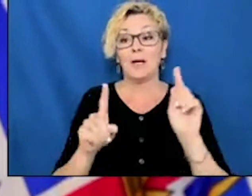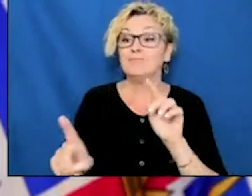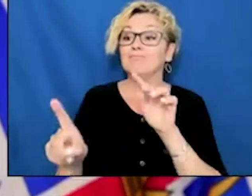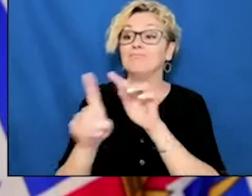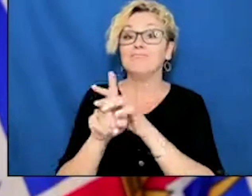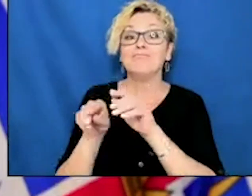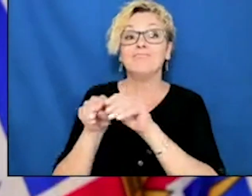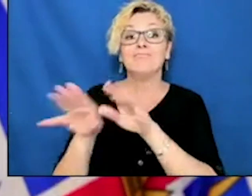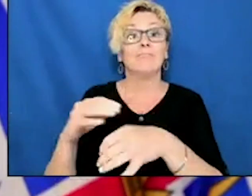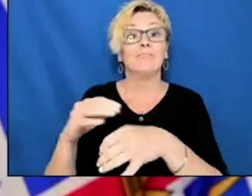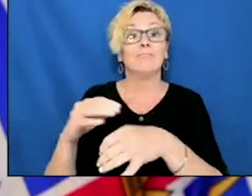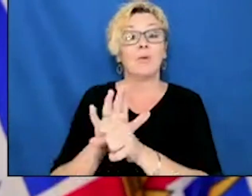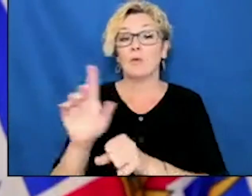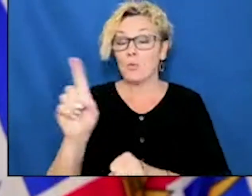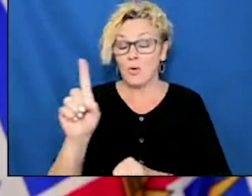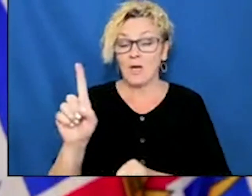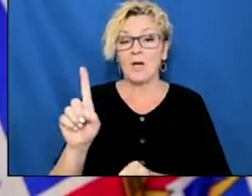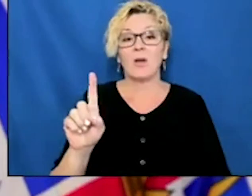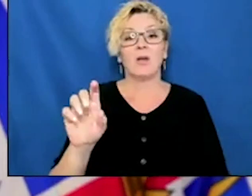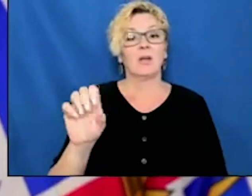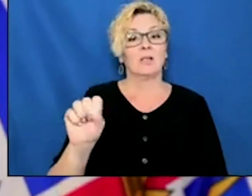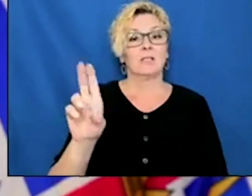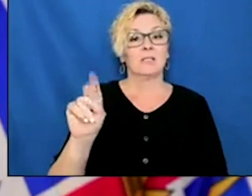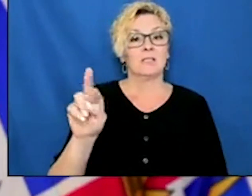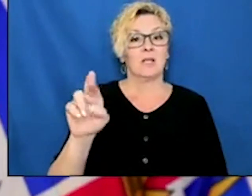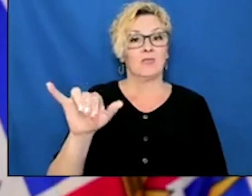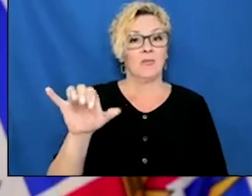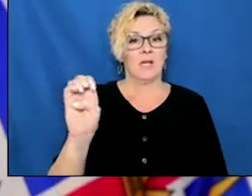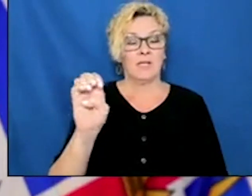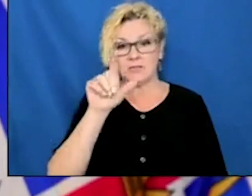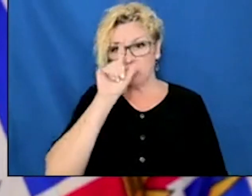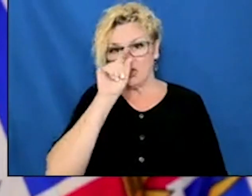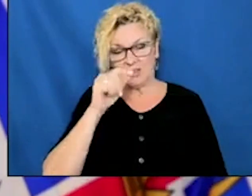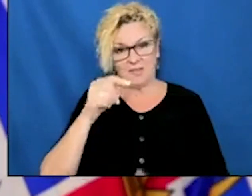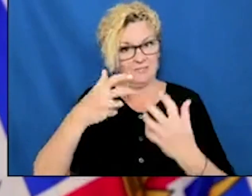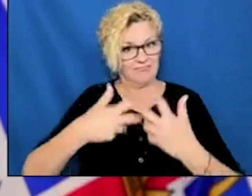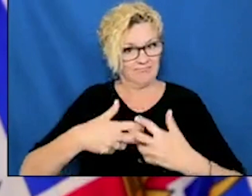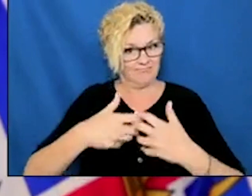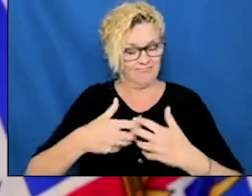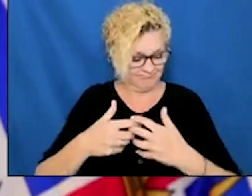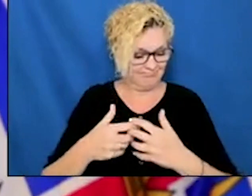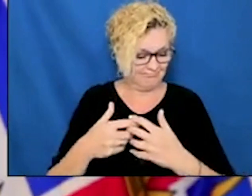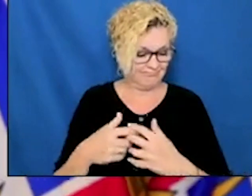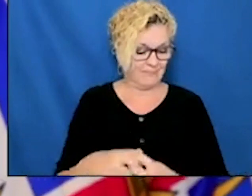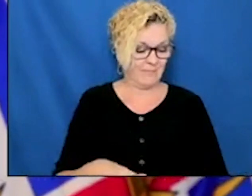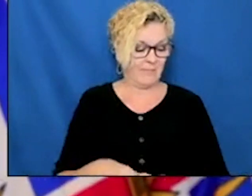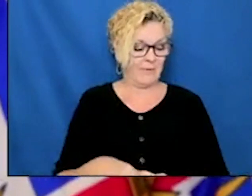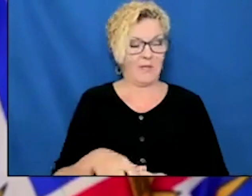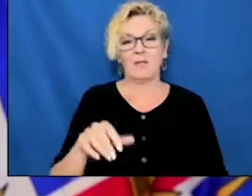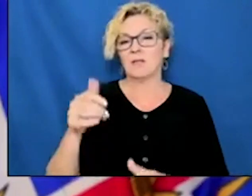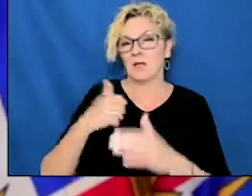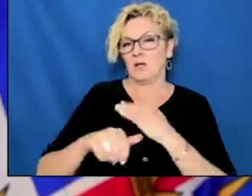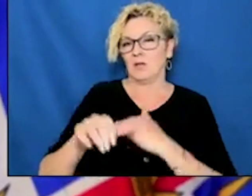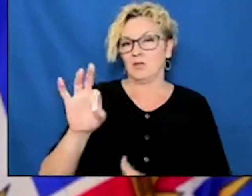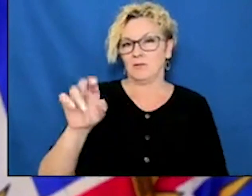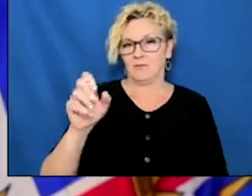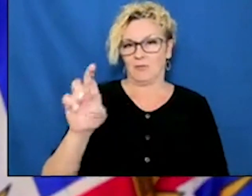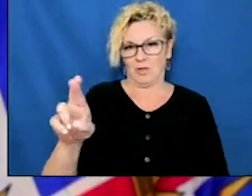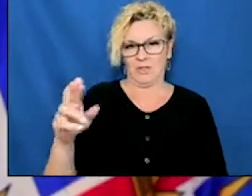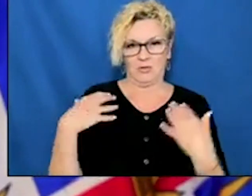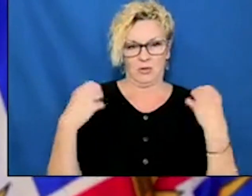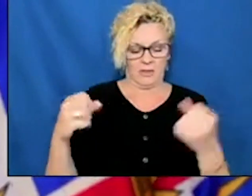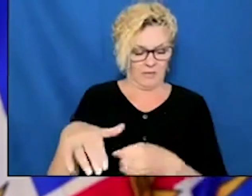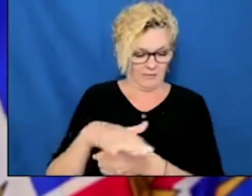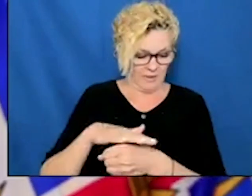Health. And outbreaks have been declared over at the Surrey Memorial Hospital and Dufferin Care Centre. This leaves us with 3